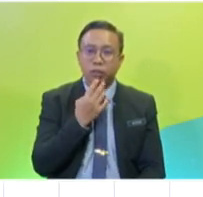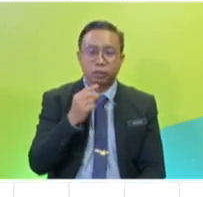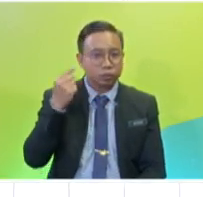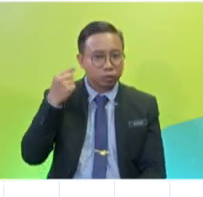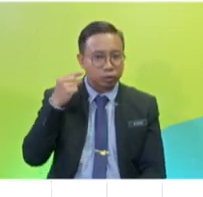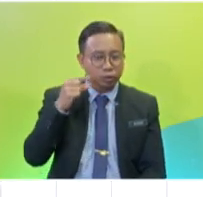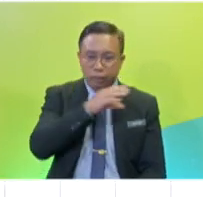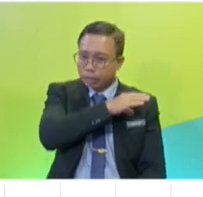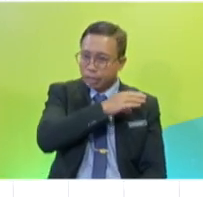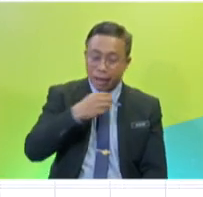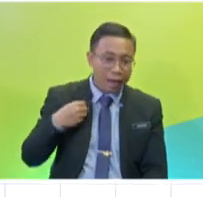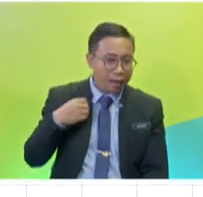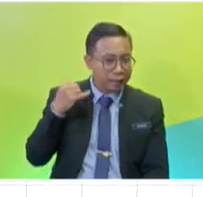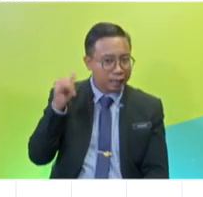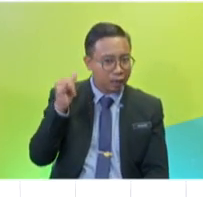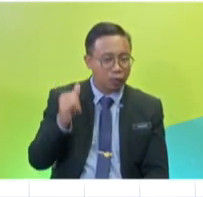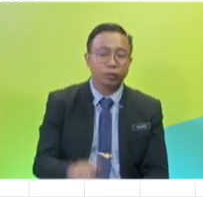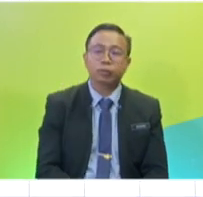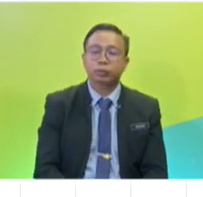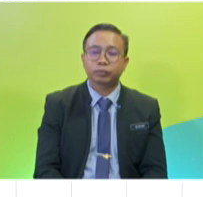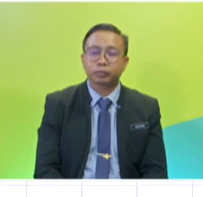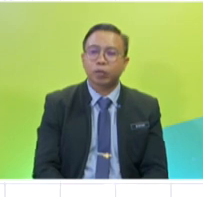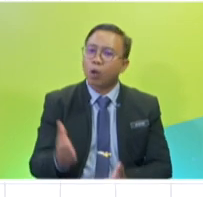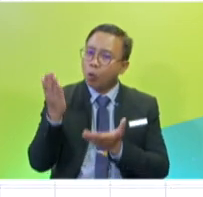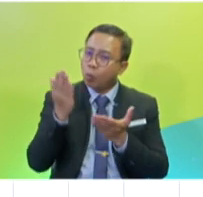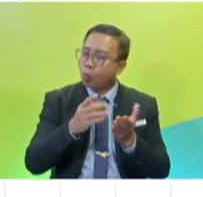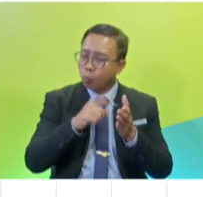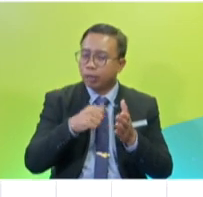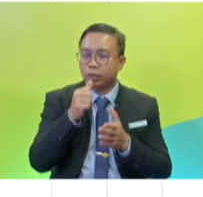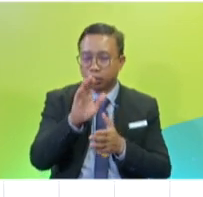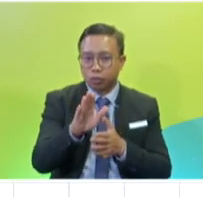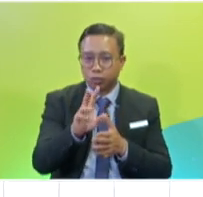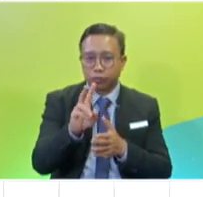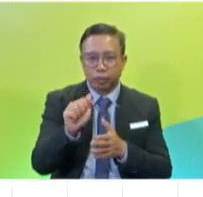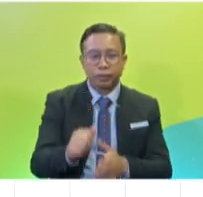yellow. Okay, green and yellow. All right, bring it on. What are your VAs, Yusof?